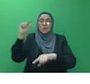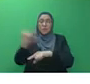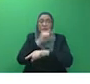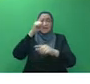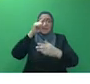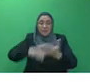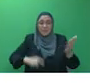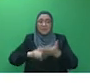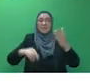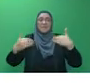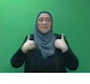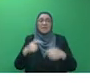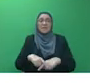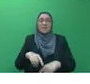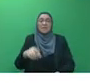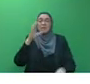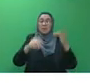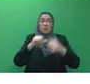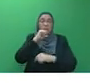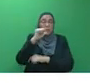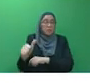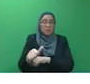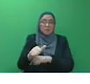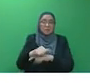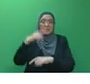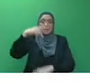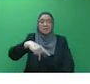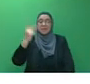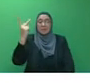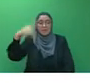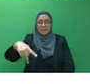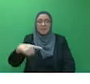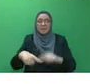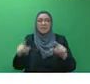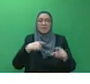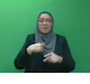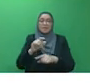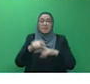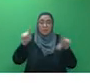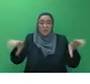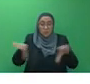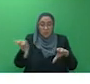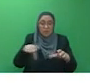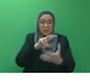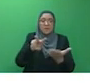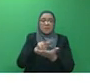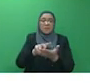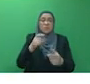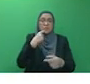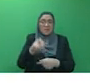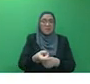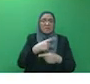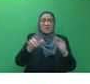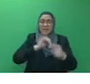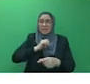um um here like if you if not for the mco and i had to do videos i'll tell you paul i would have rented a studio